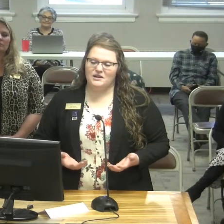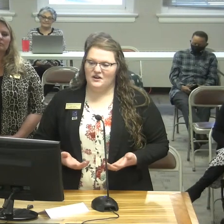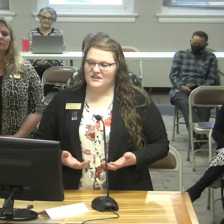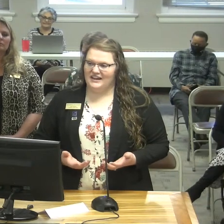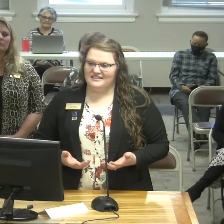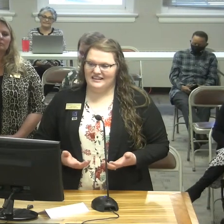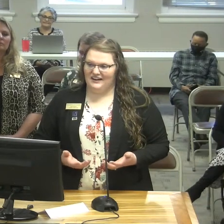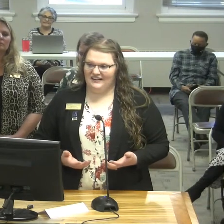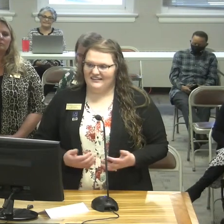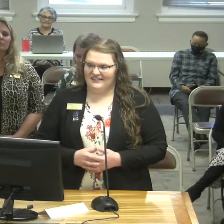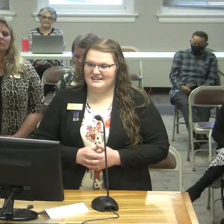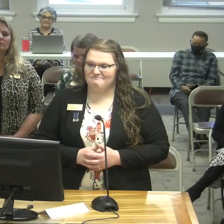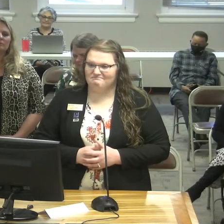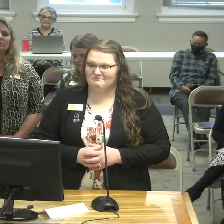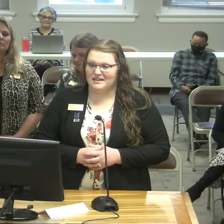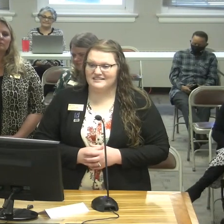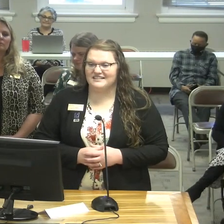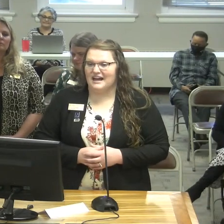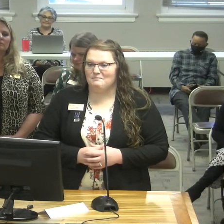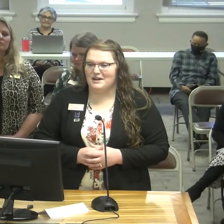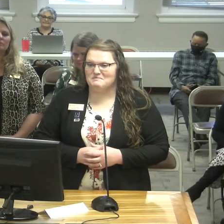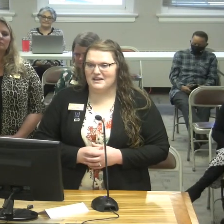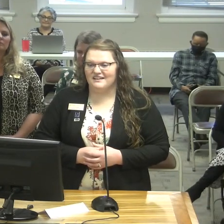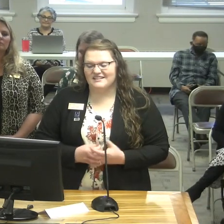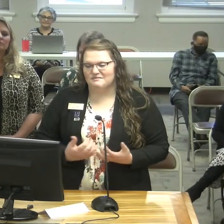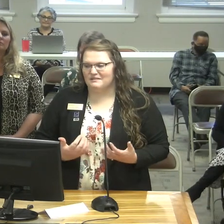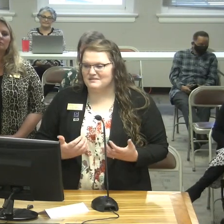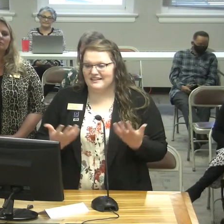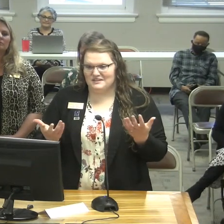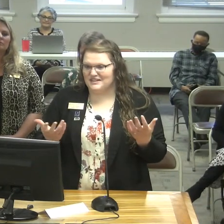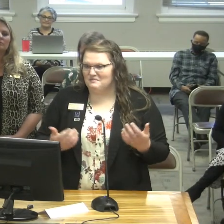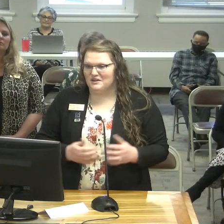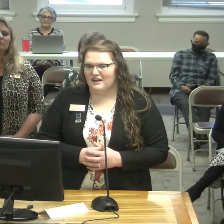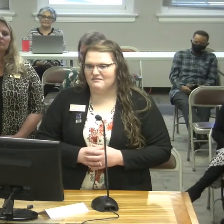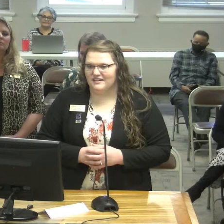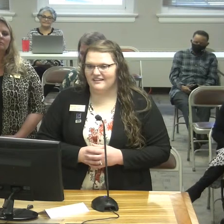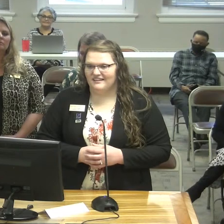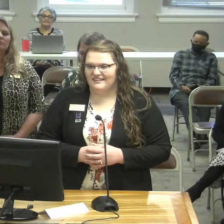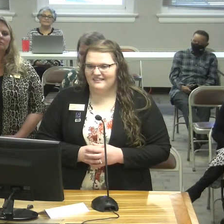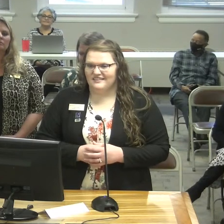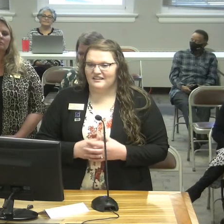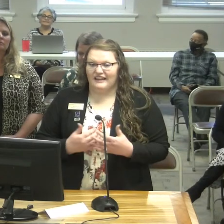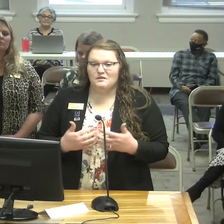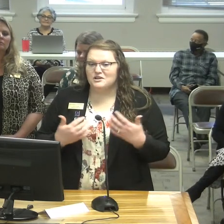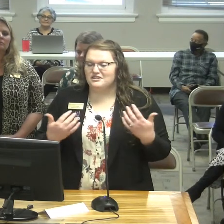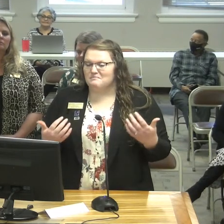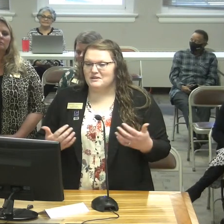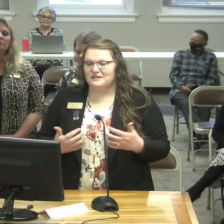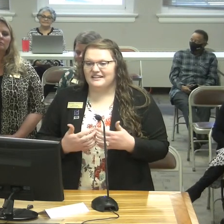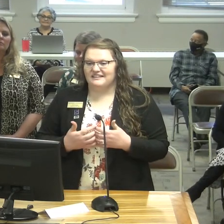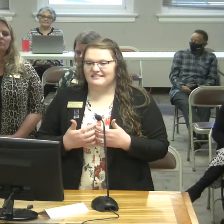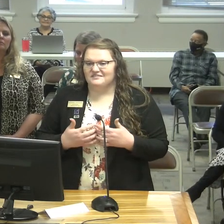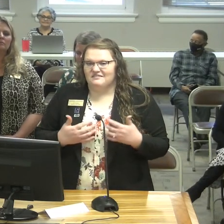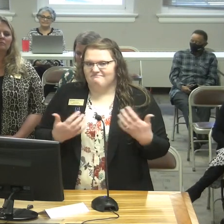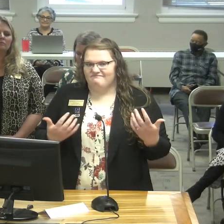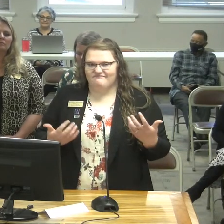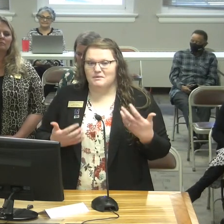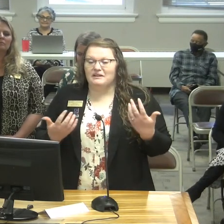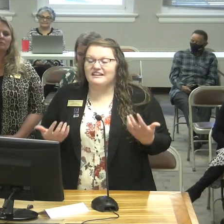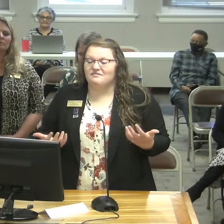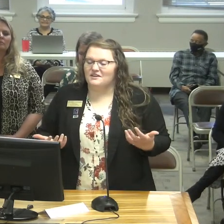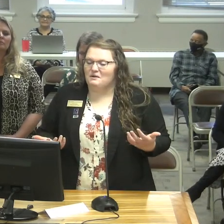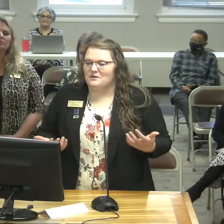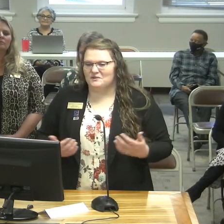let it be known that it's there because it's happening but sometimes like you said we don't have the the language the ability the